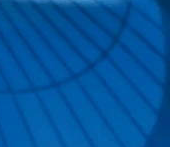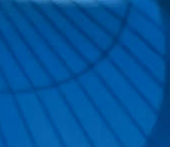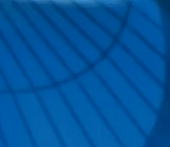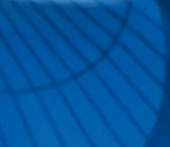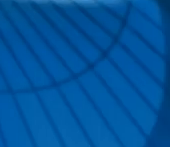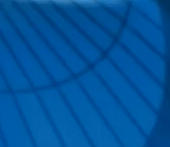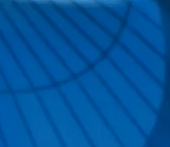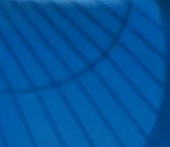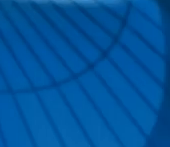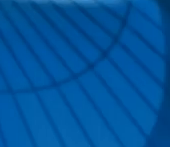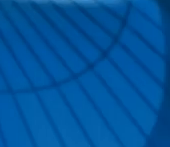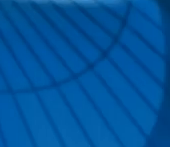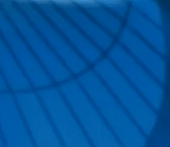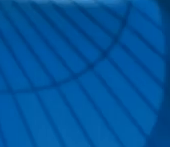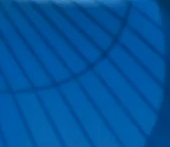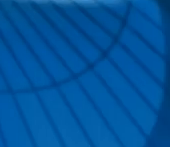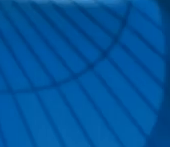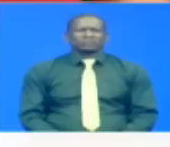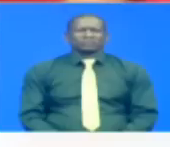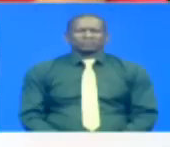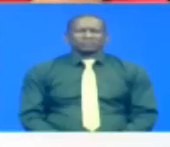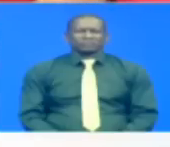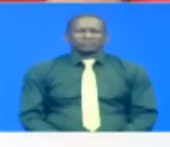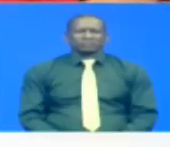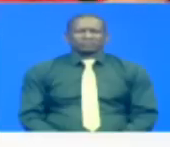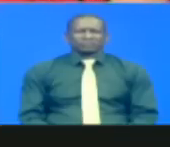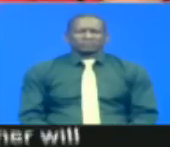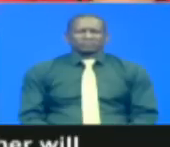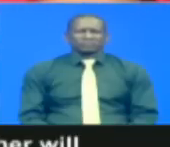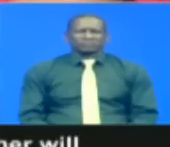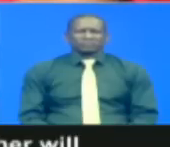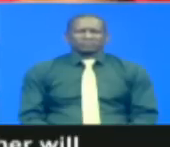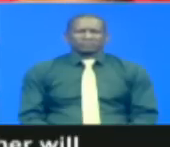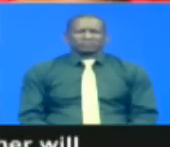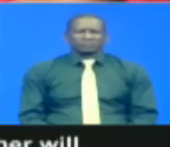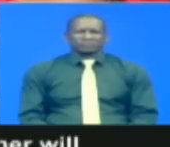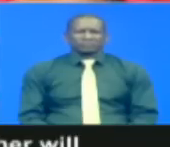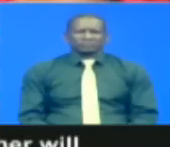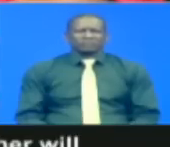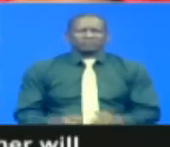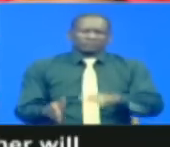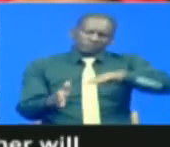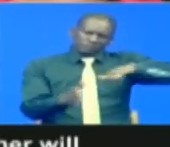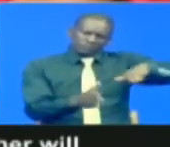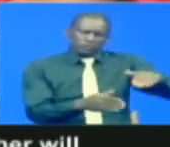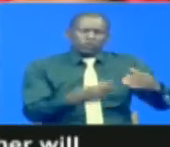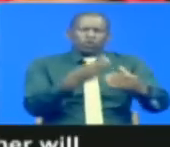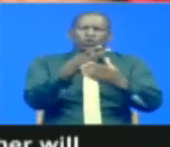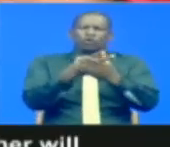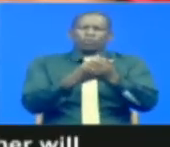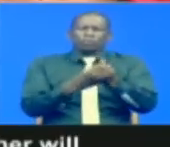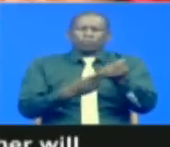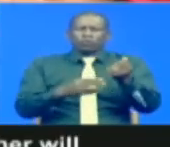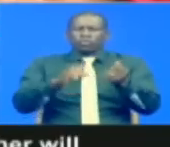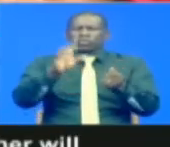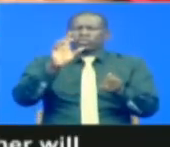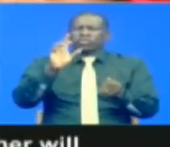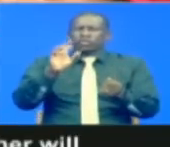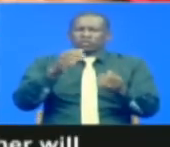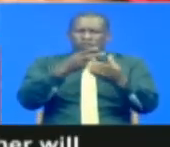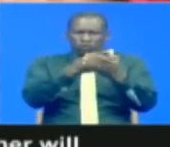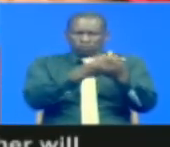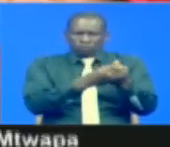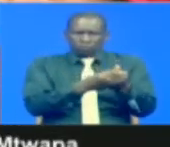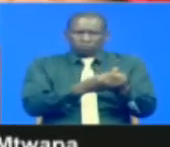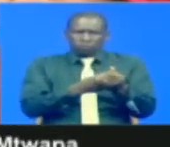Vidyarthi, and we'll read some of your comments during this broadcast. Now, both the prosecution and the defense